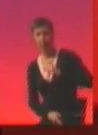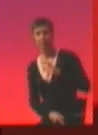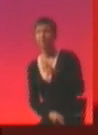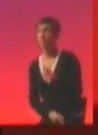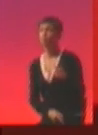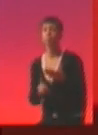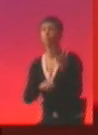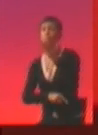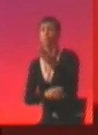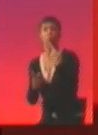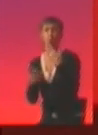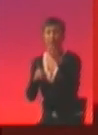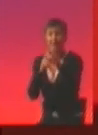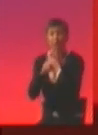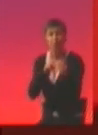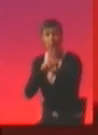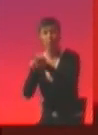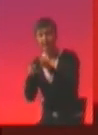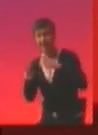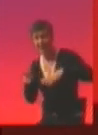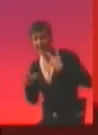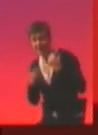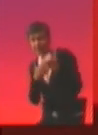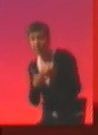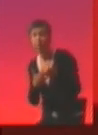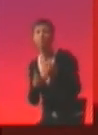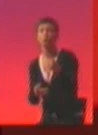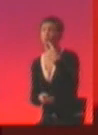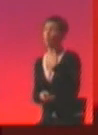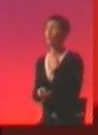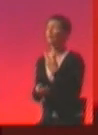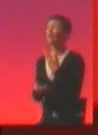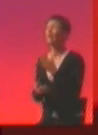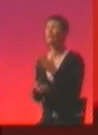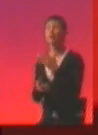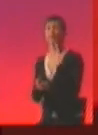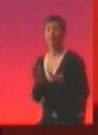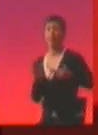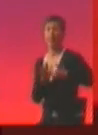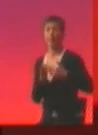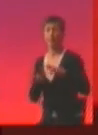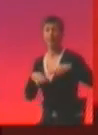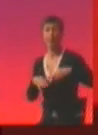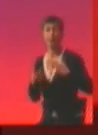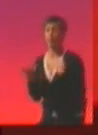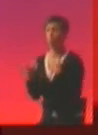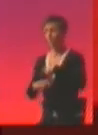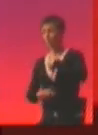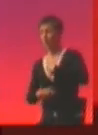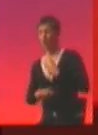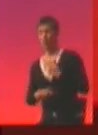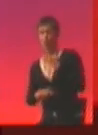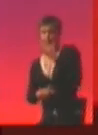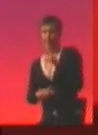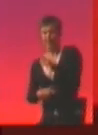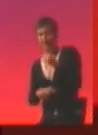even goes along to the interview with them if they need it. And she told me that she even takes a spare pair of tights or a spare tie along in her